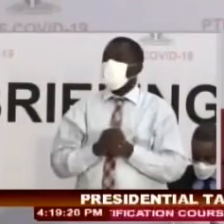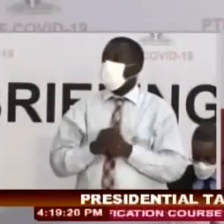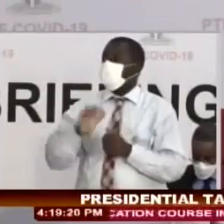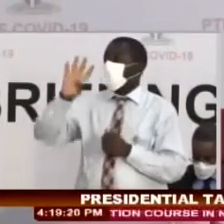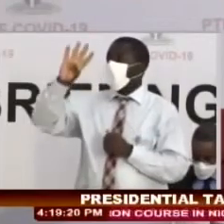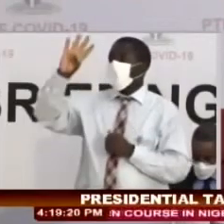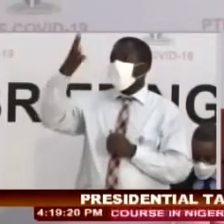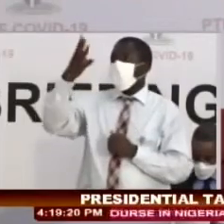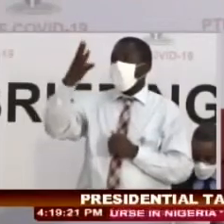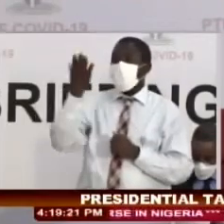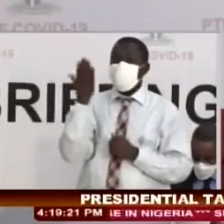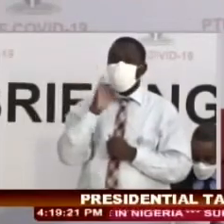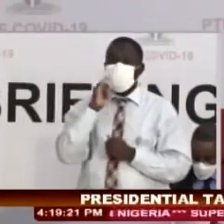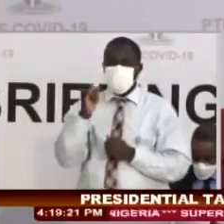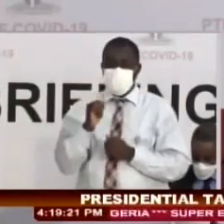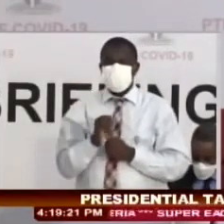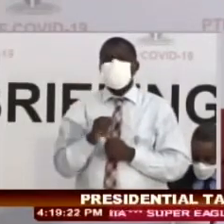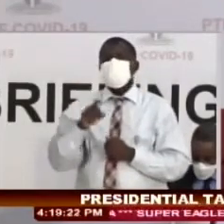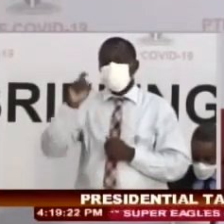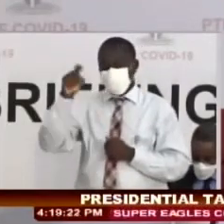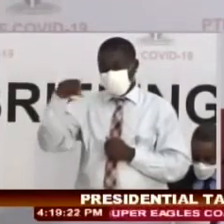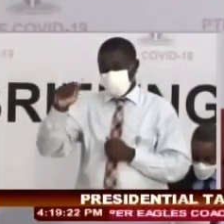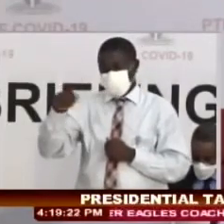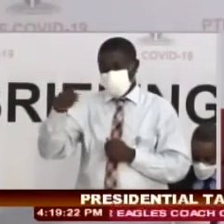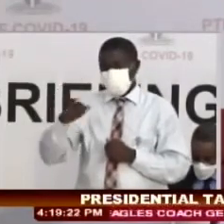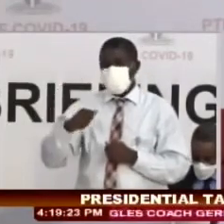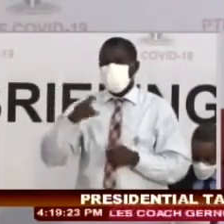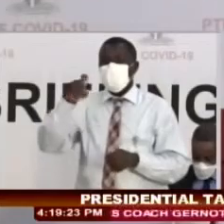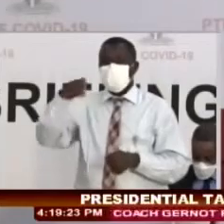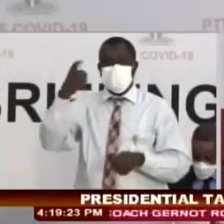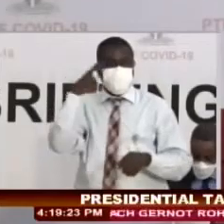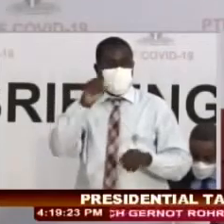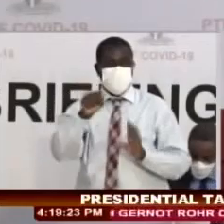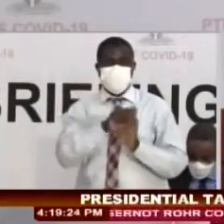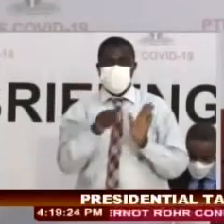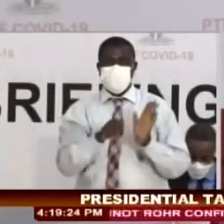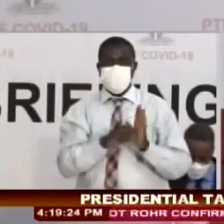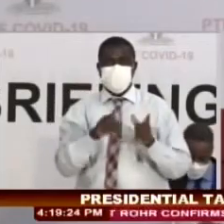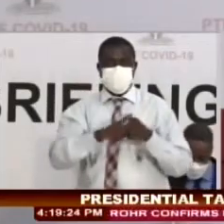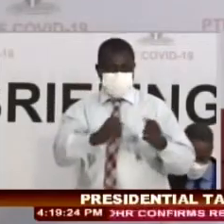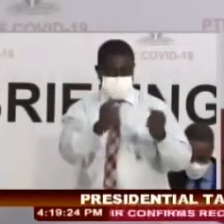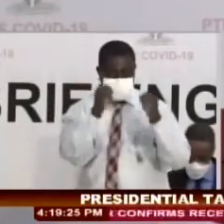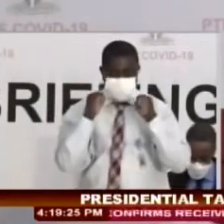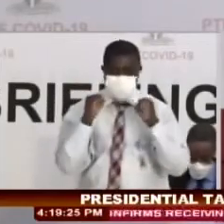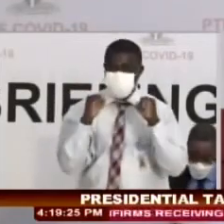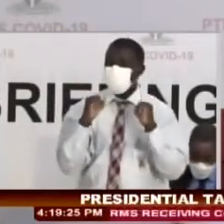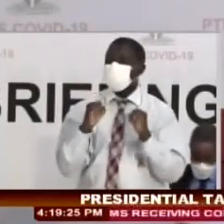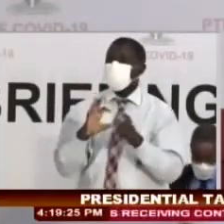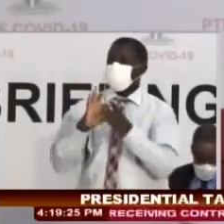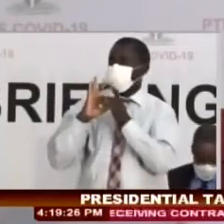there is obvious need to support the states in strengthening coordination across board.